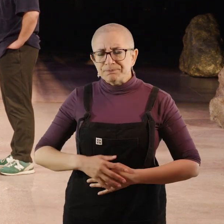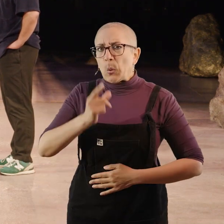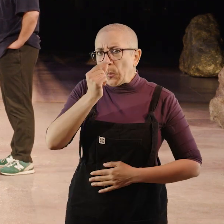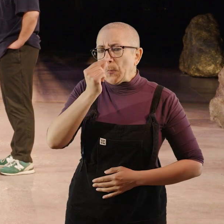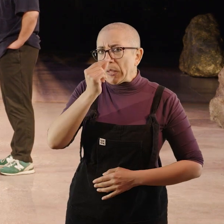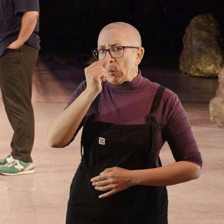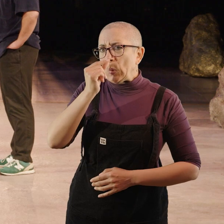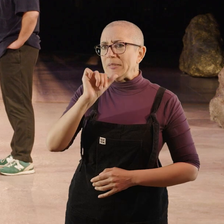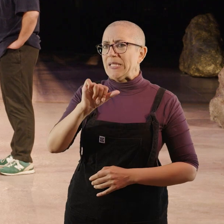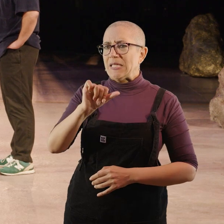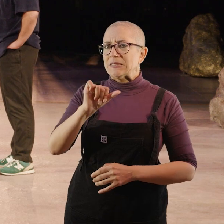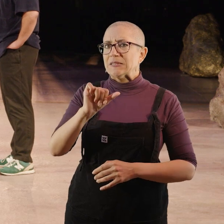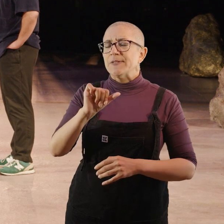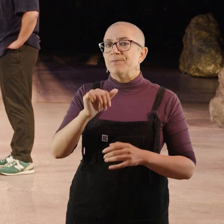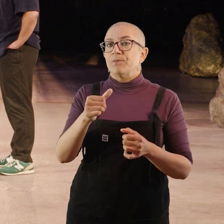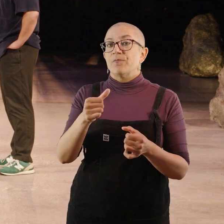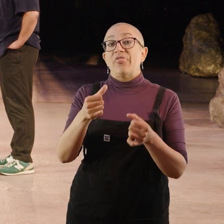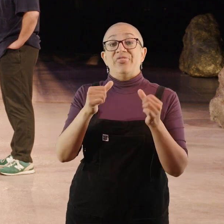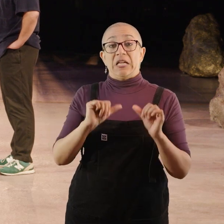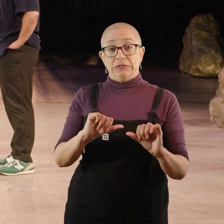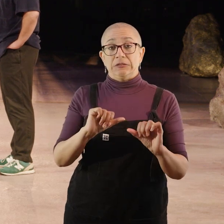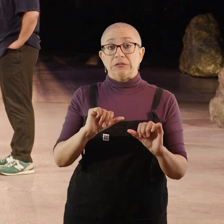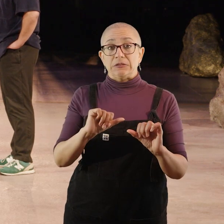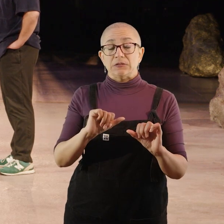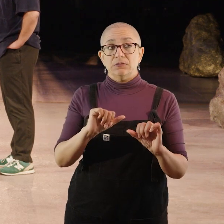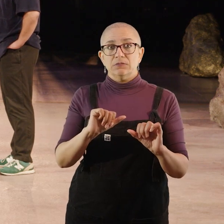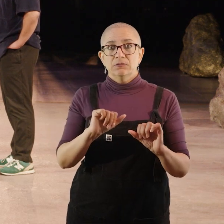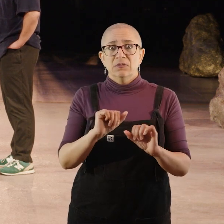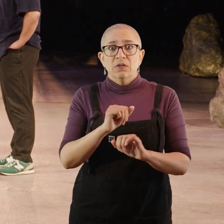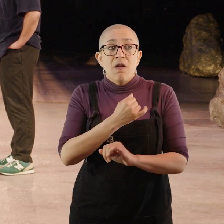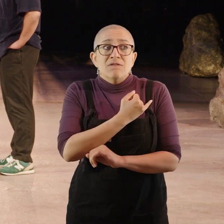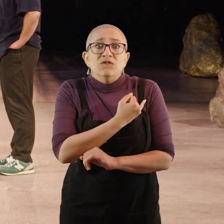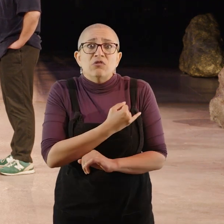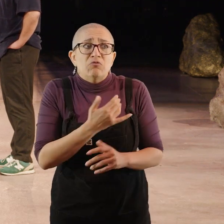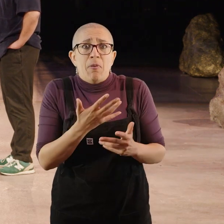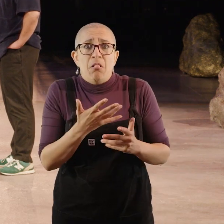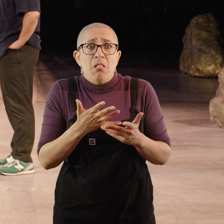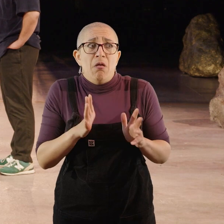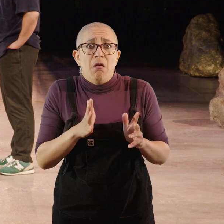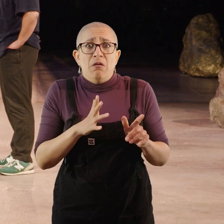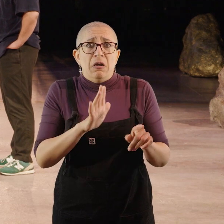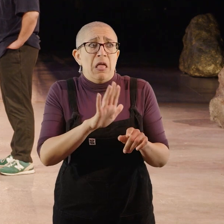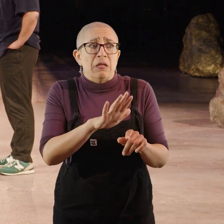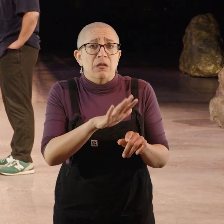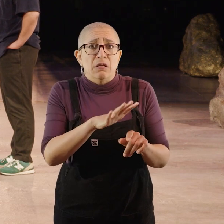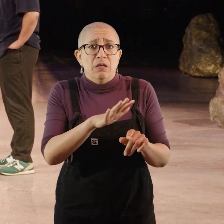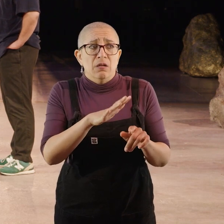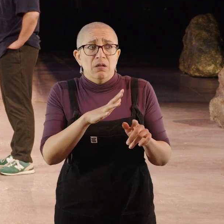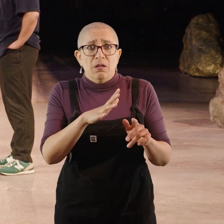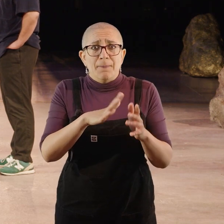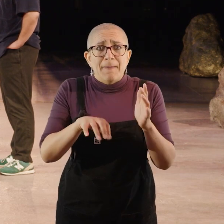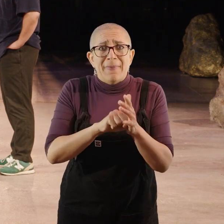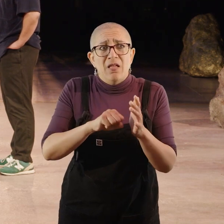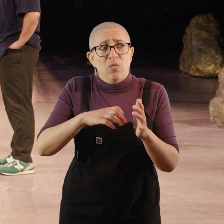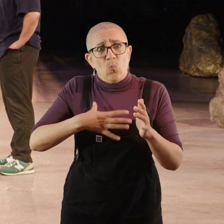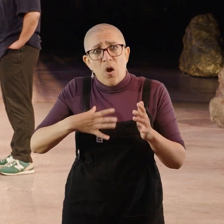Yeah. And then from that vulnerability, you're sort of looking to her to lead the way. You